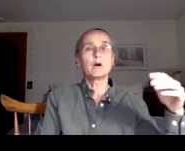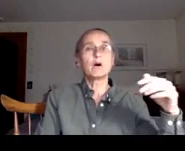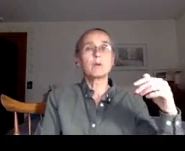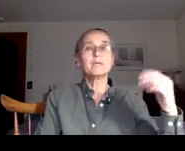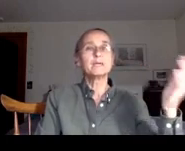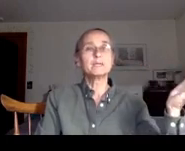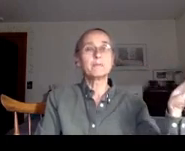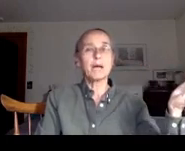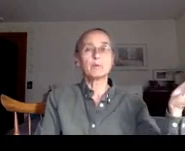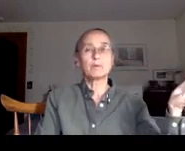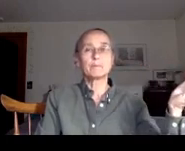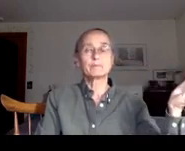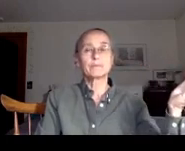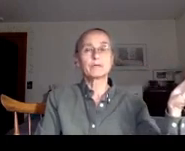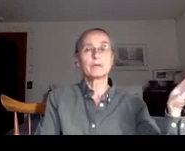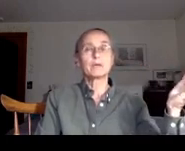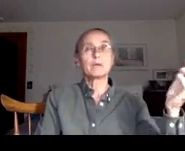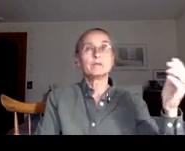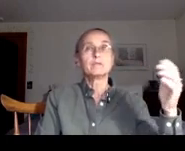4 and 6 months are beginning to babble.